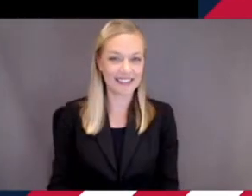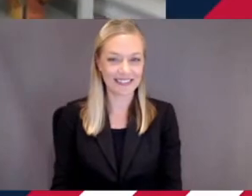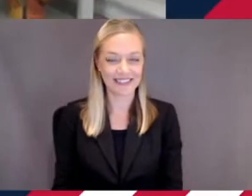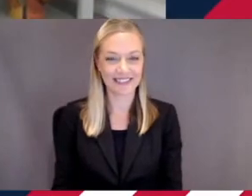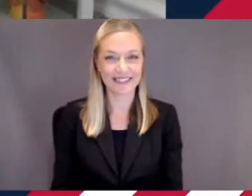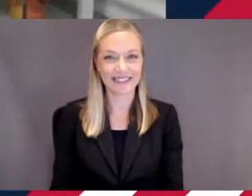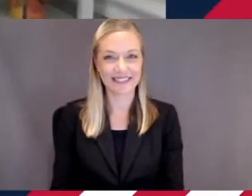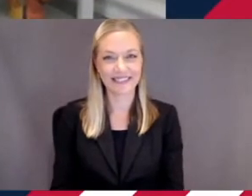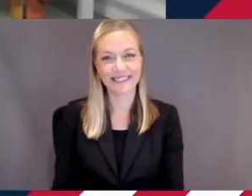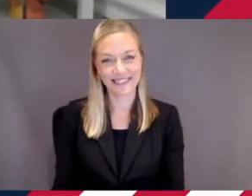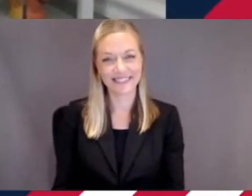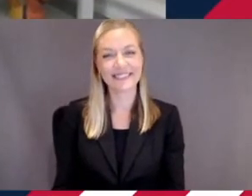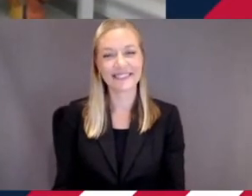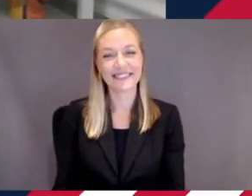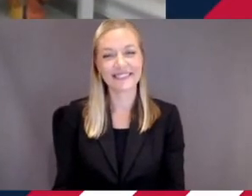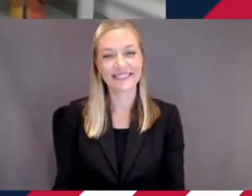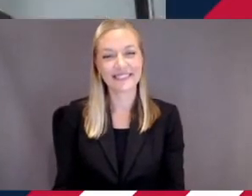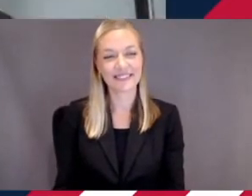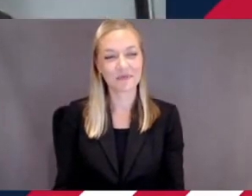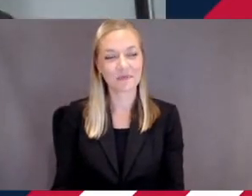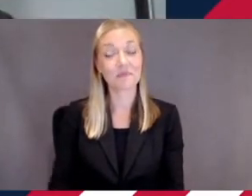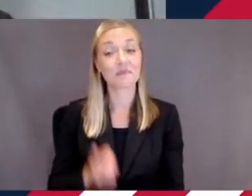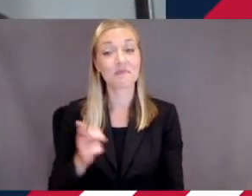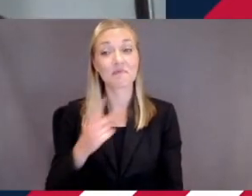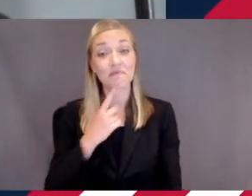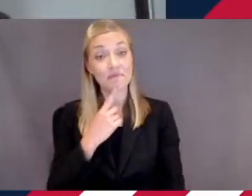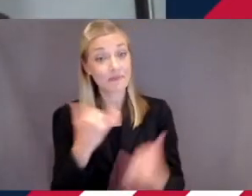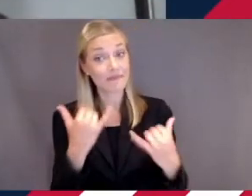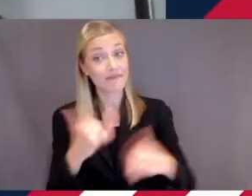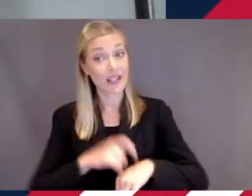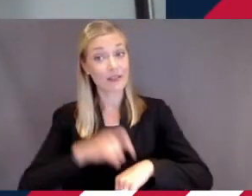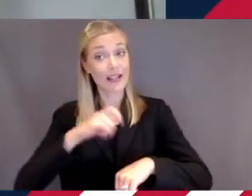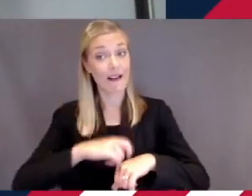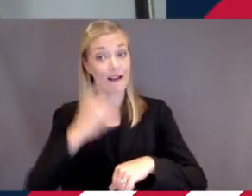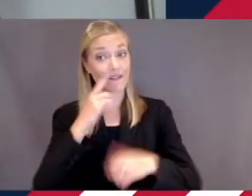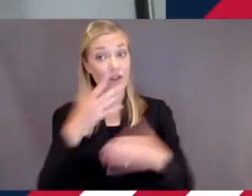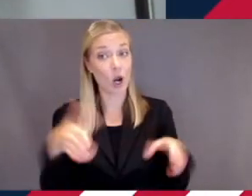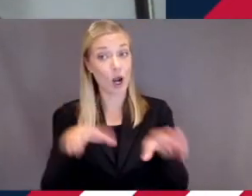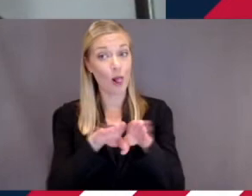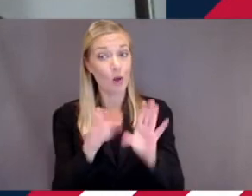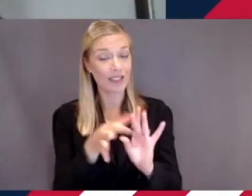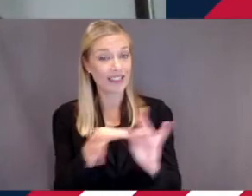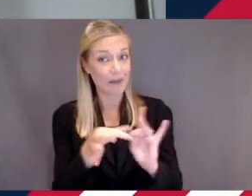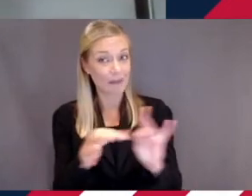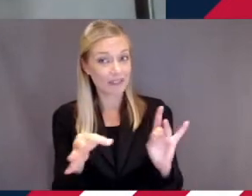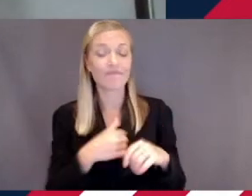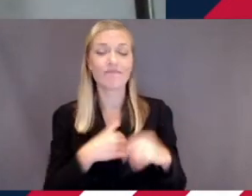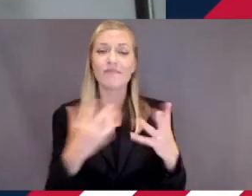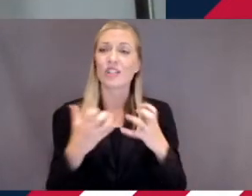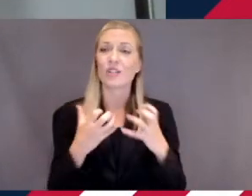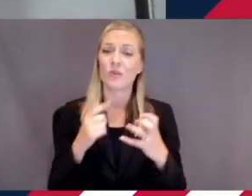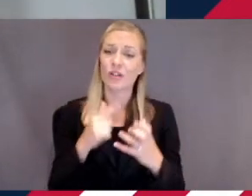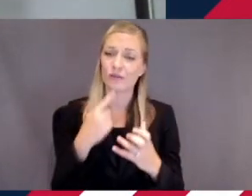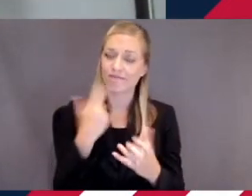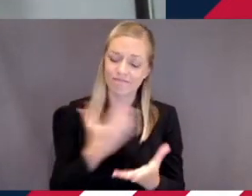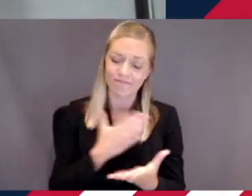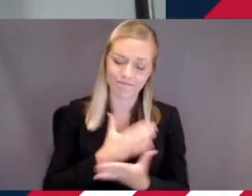It is now time for our closing statements. I want to express my appreciation to the